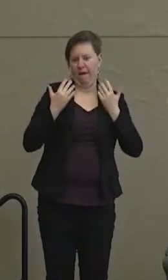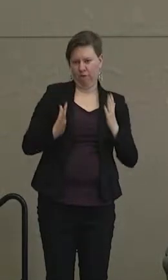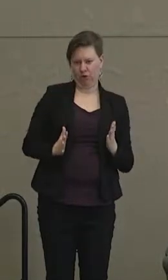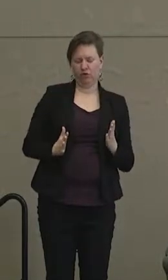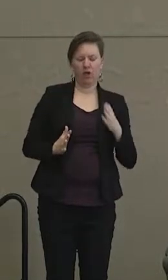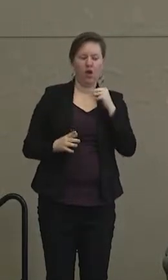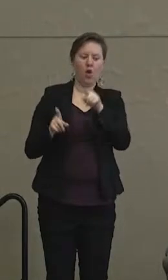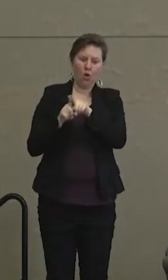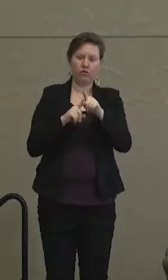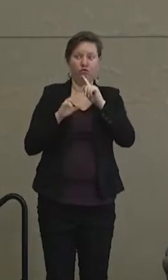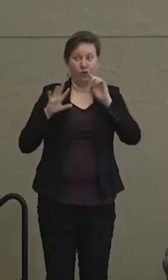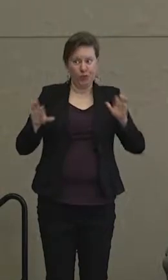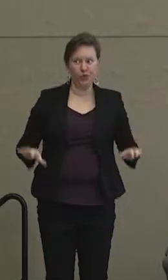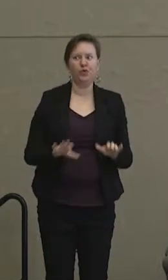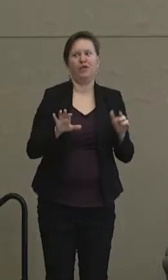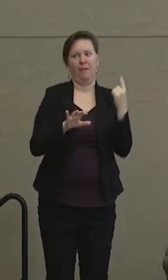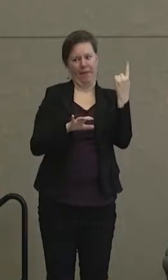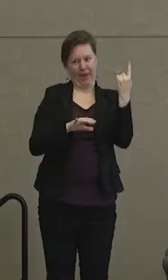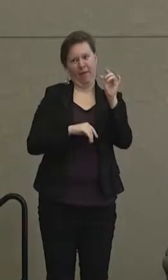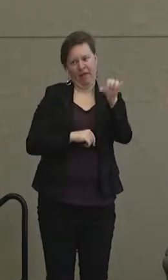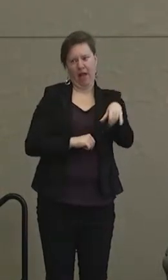but also to actually do something about it.